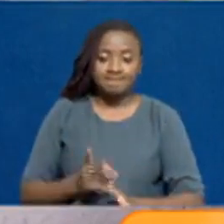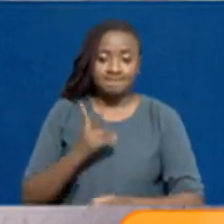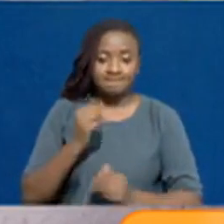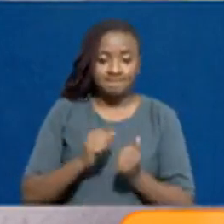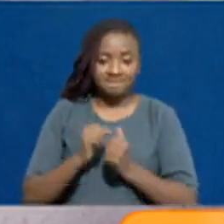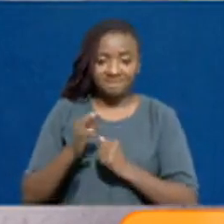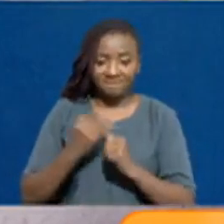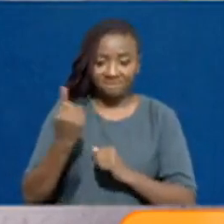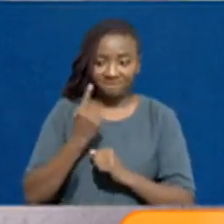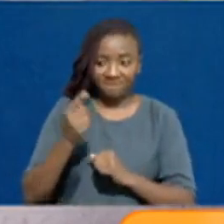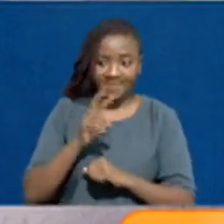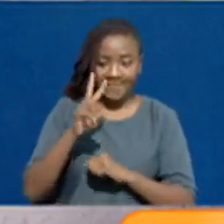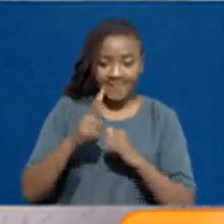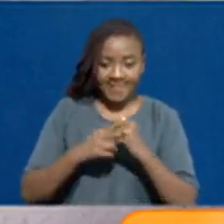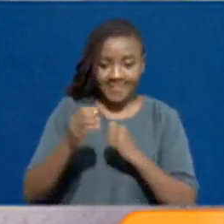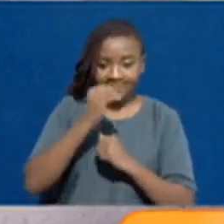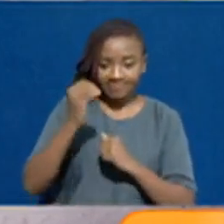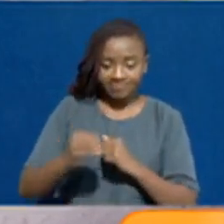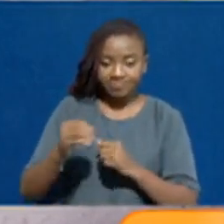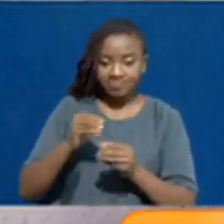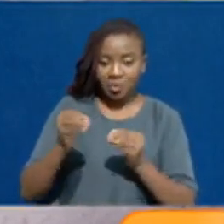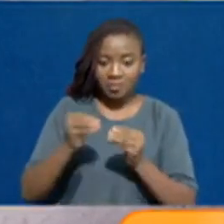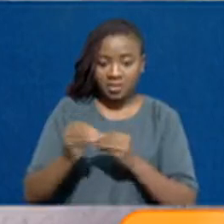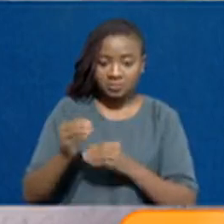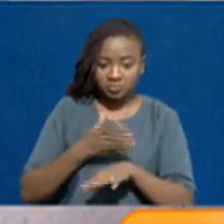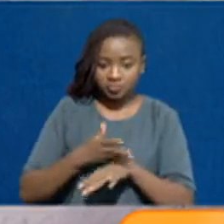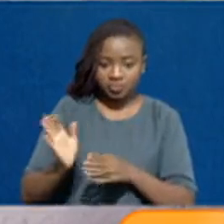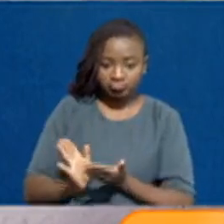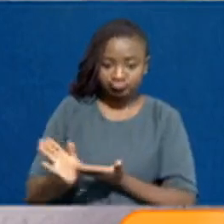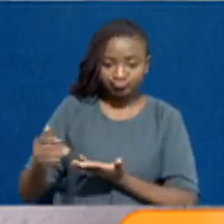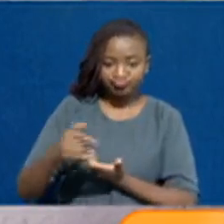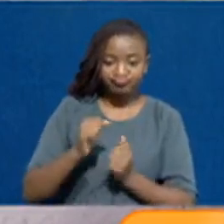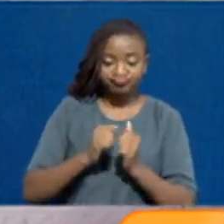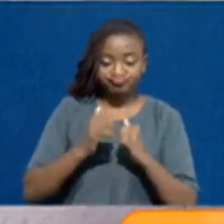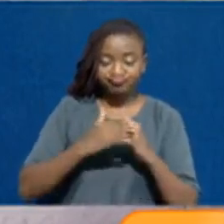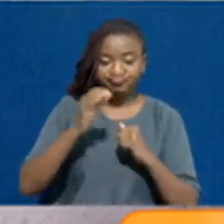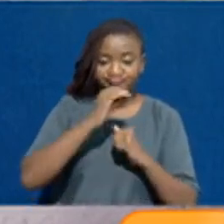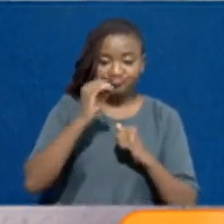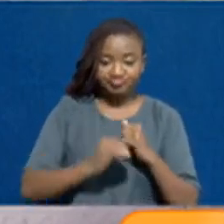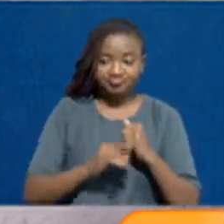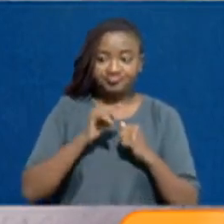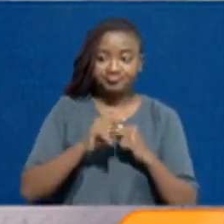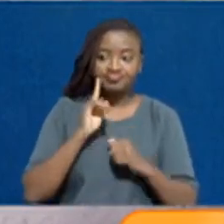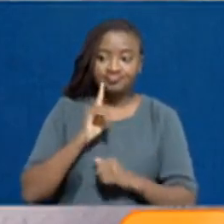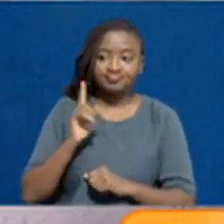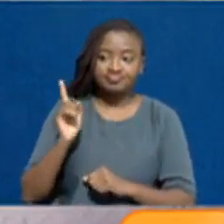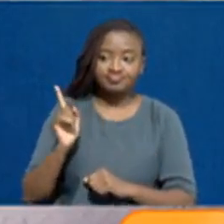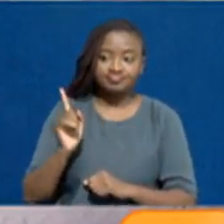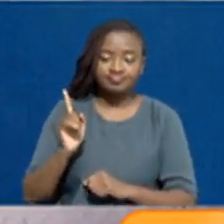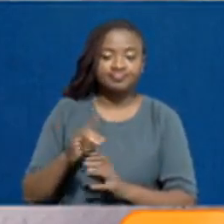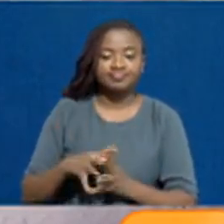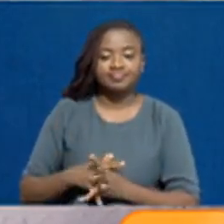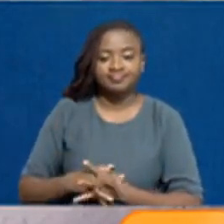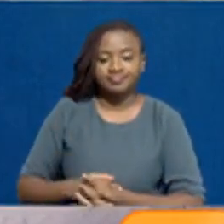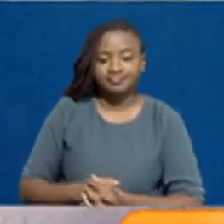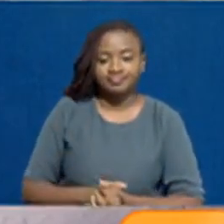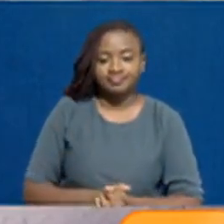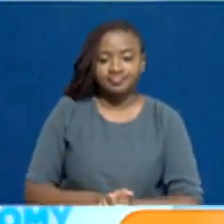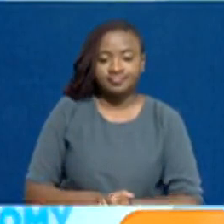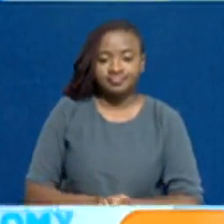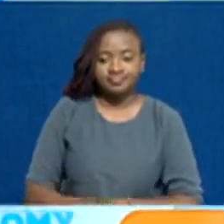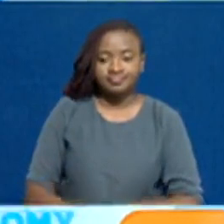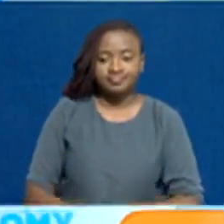of plastic waste generated was collected, of which 19% was landfilled and 8% recycled.